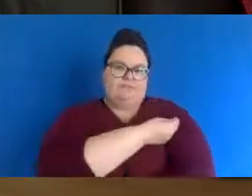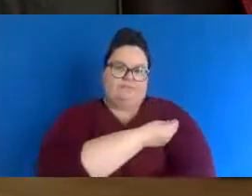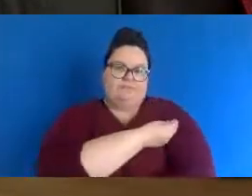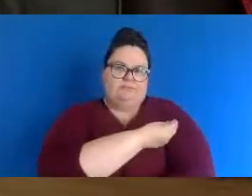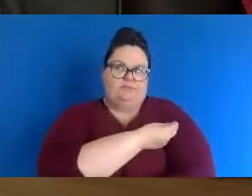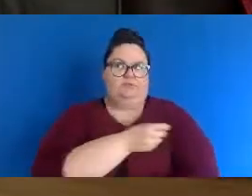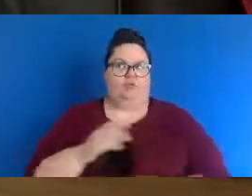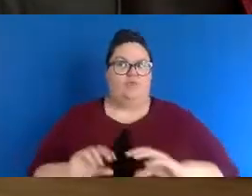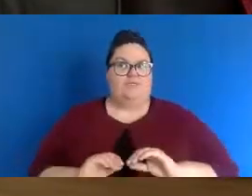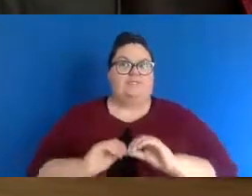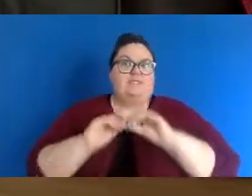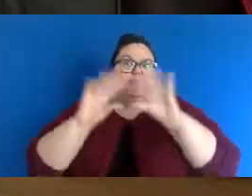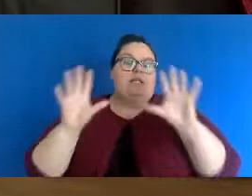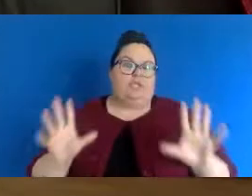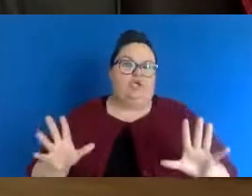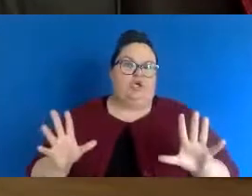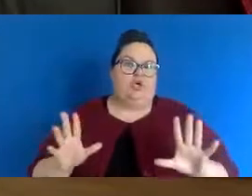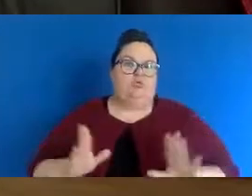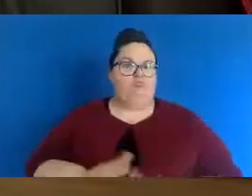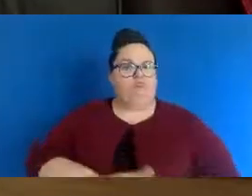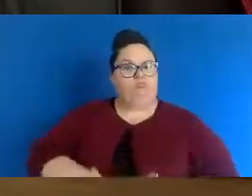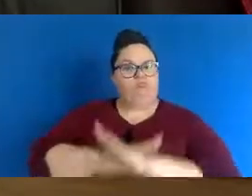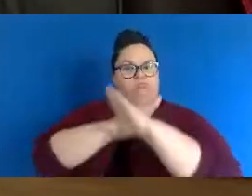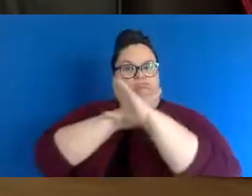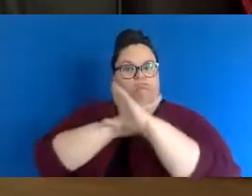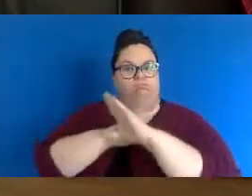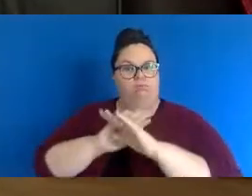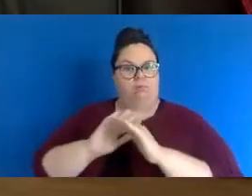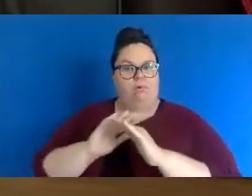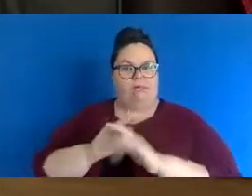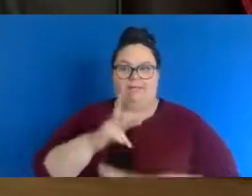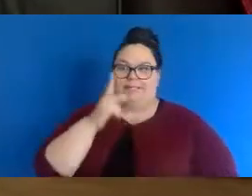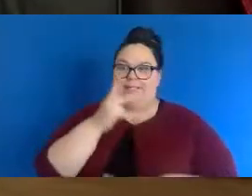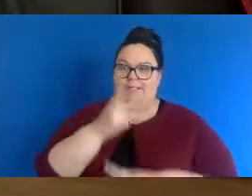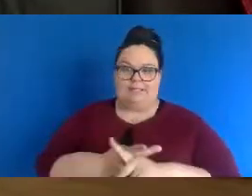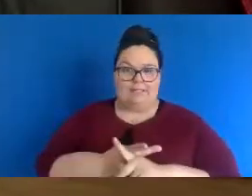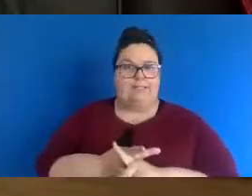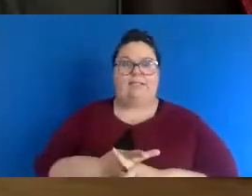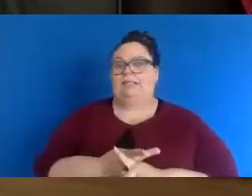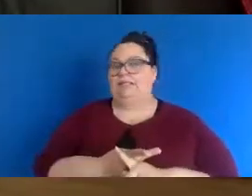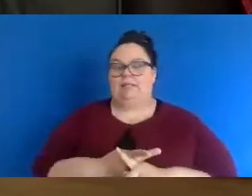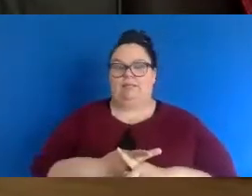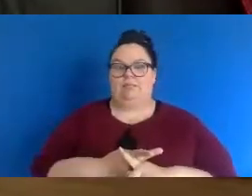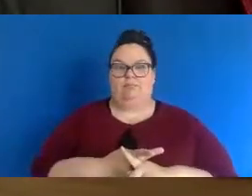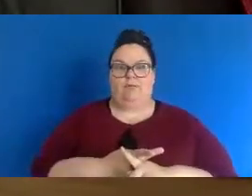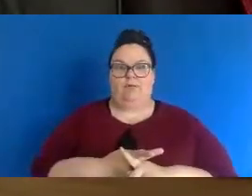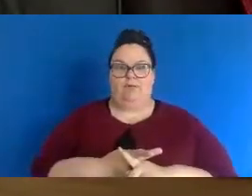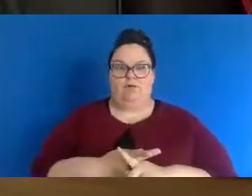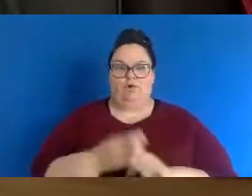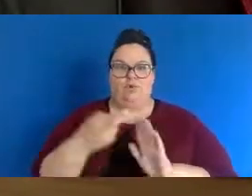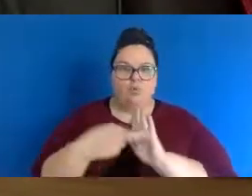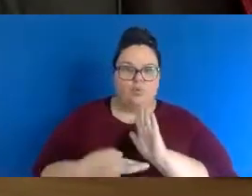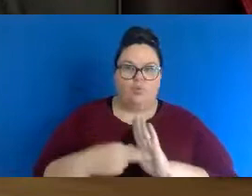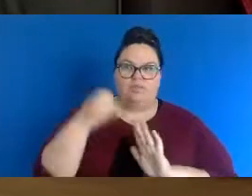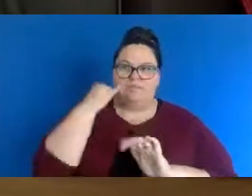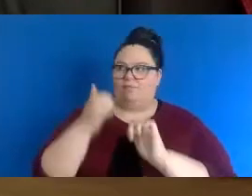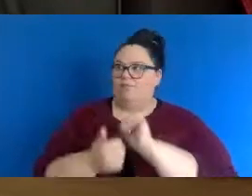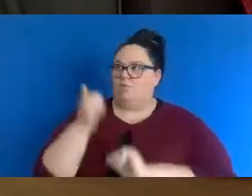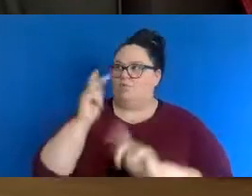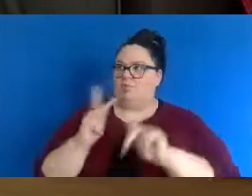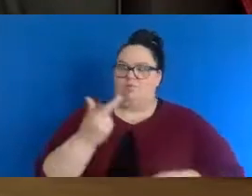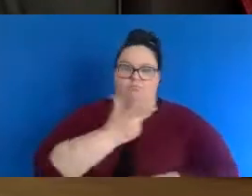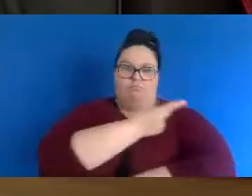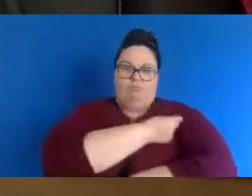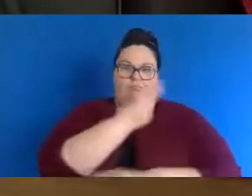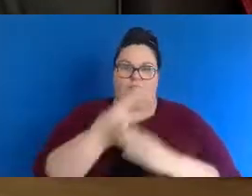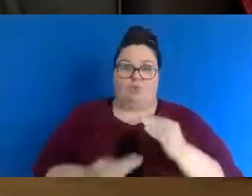question that protective measures should remain in place until we get the majority of the population vaccinated with 2 doses. And in fact,